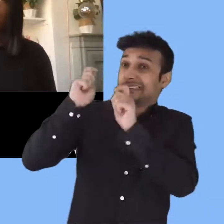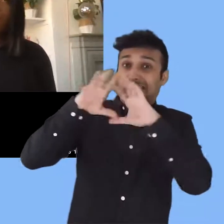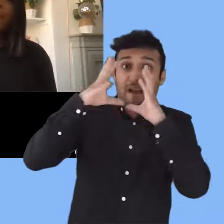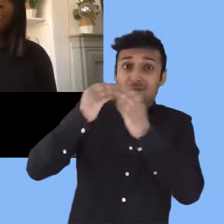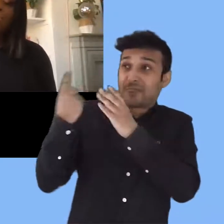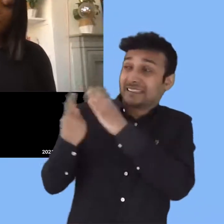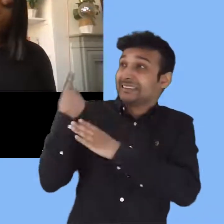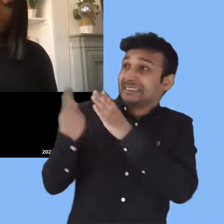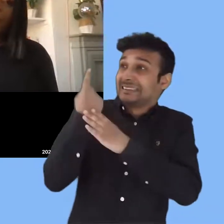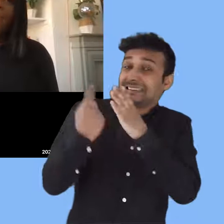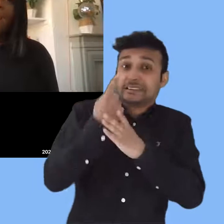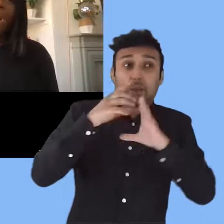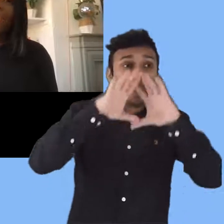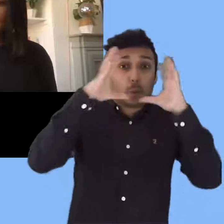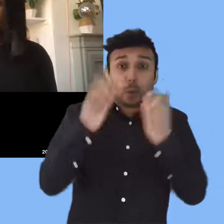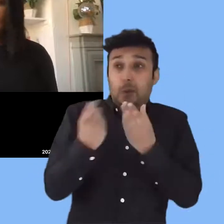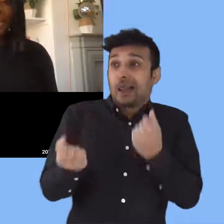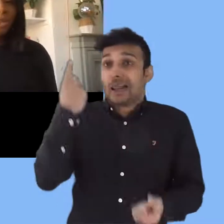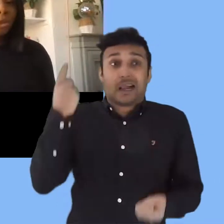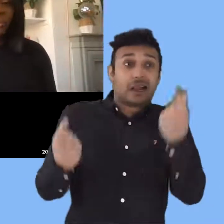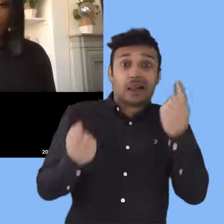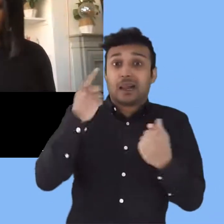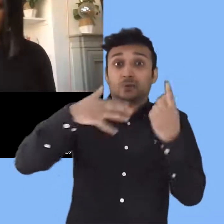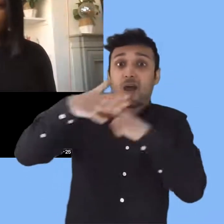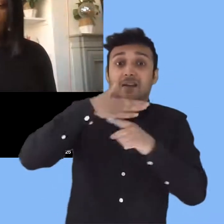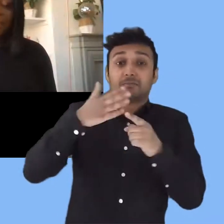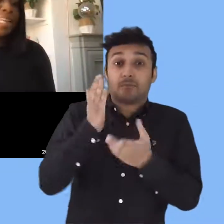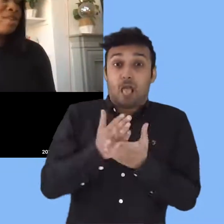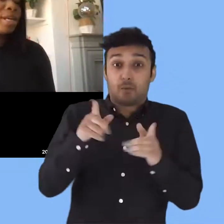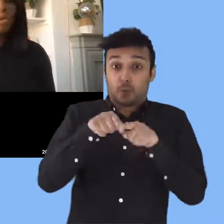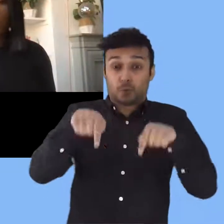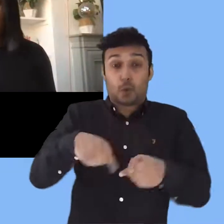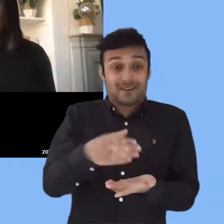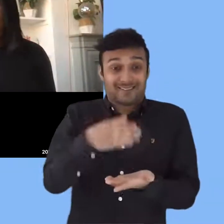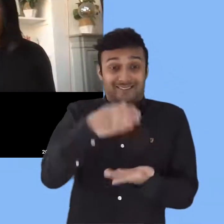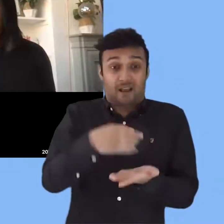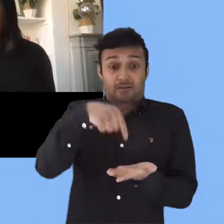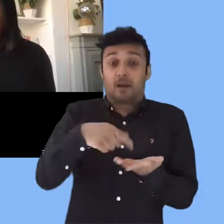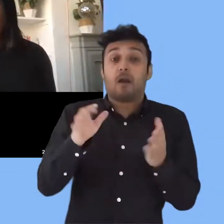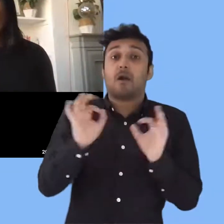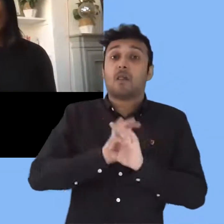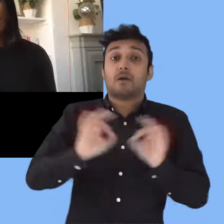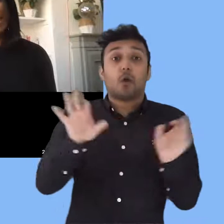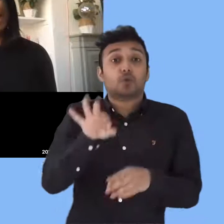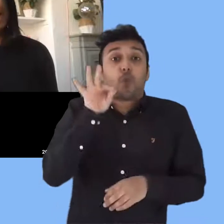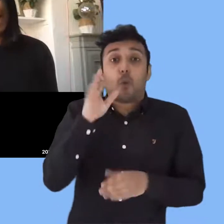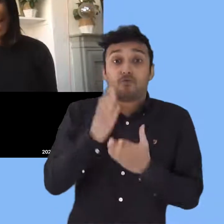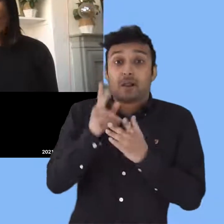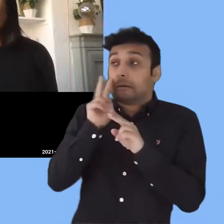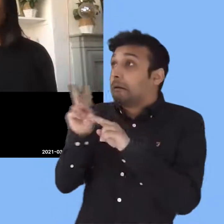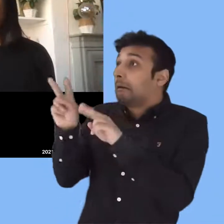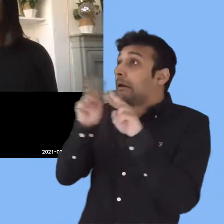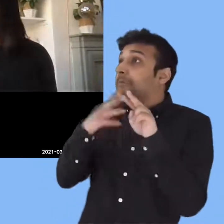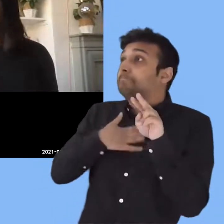as a society, and also how the sector has no choice. The sector cannot ignore what has happened socially and the impact that that's